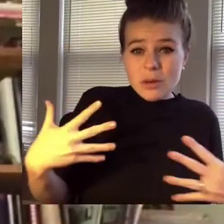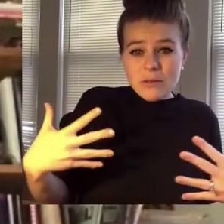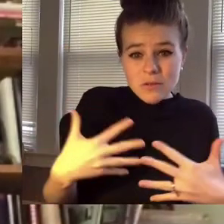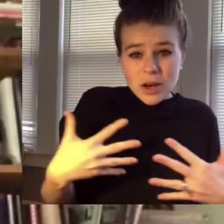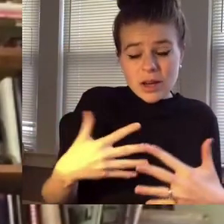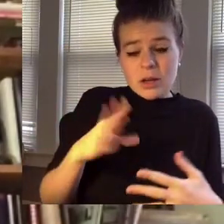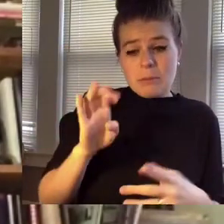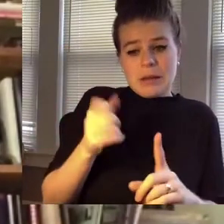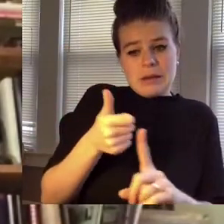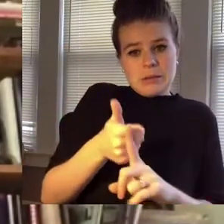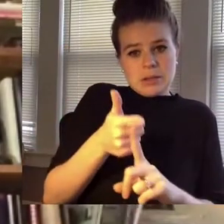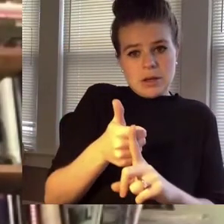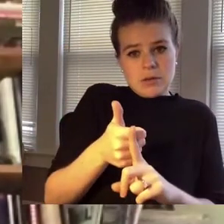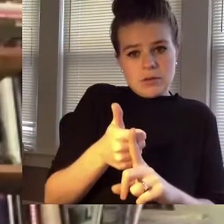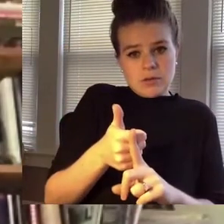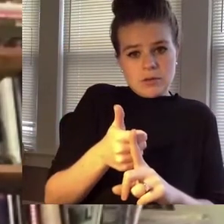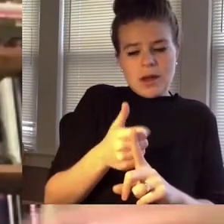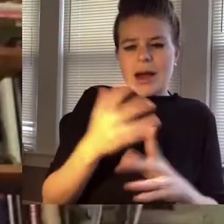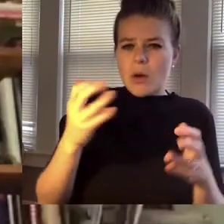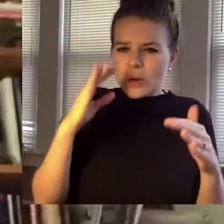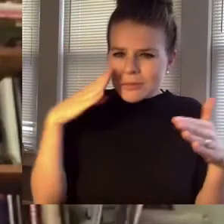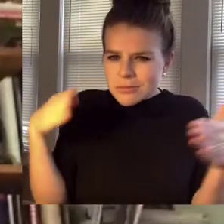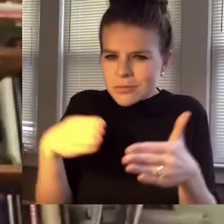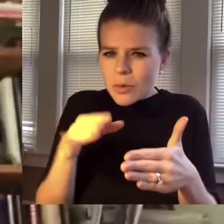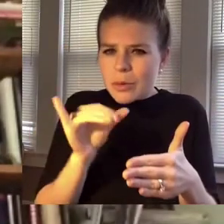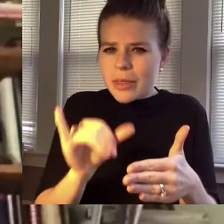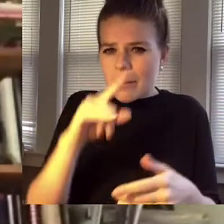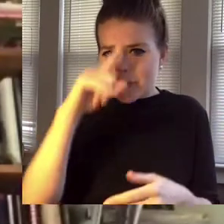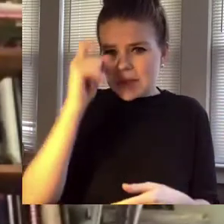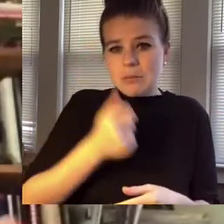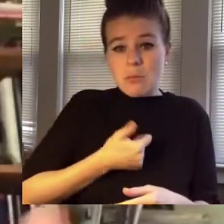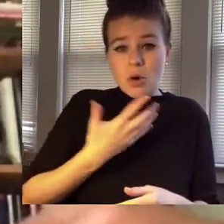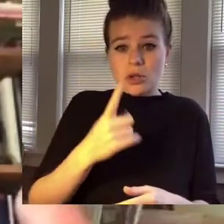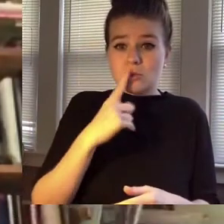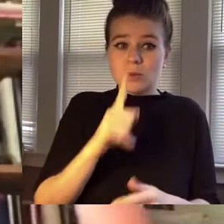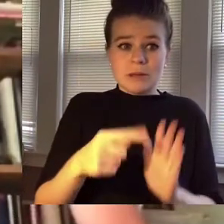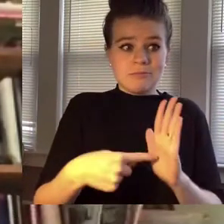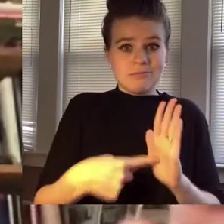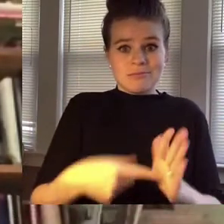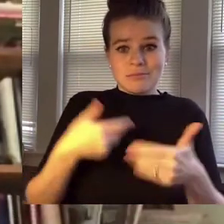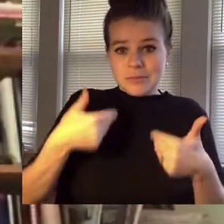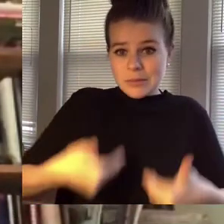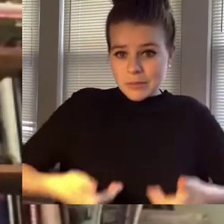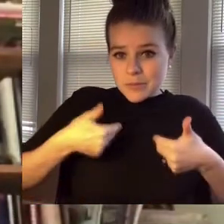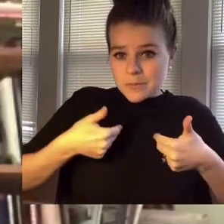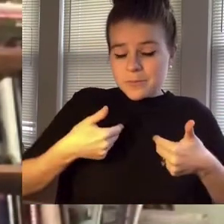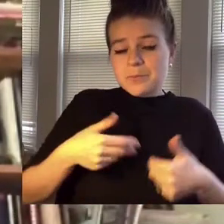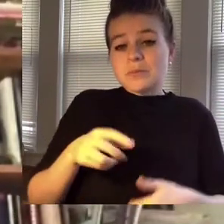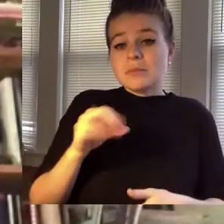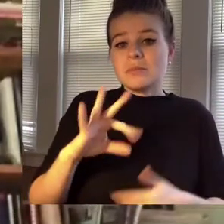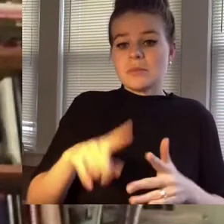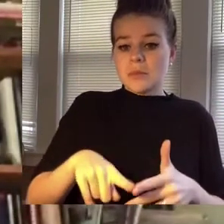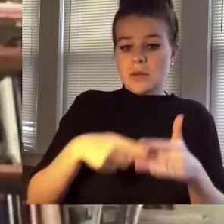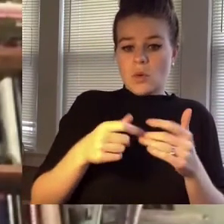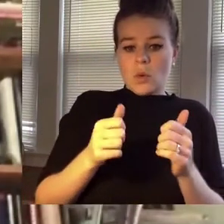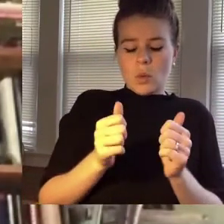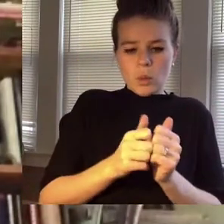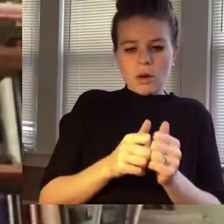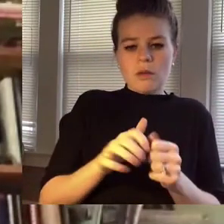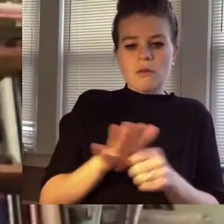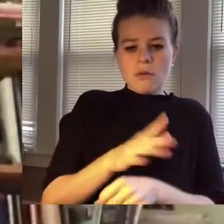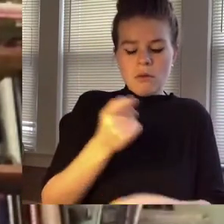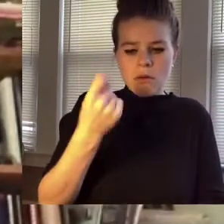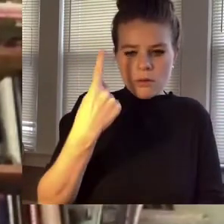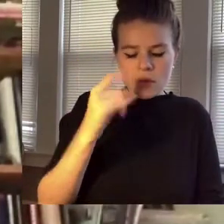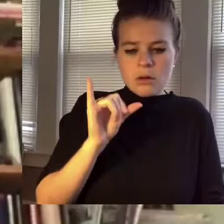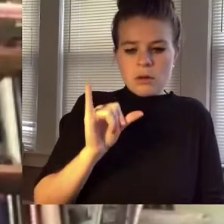because poetry at the end of the day is a shelter for me. In many ways, when I begin with a sincere understanding and recognition that I write